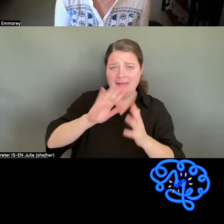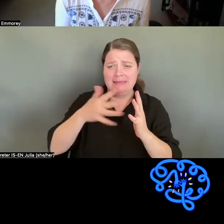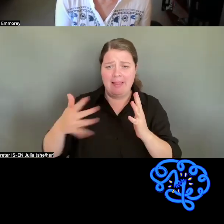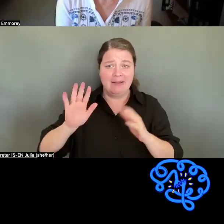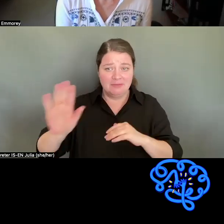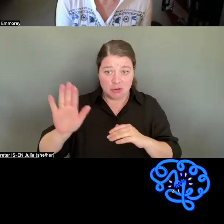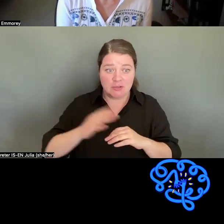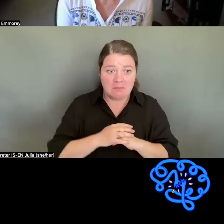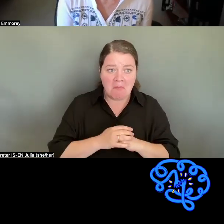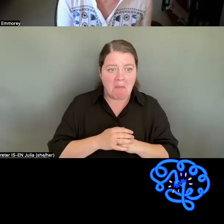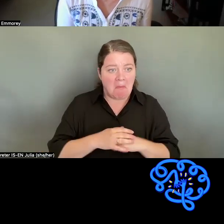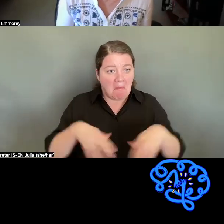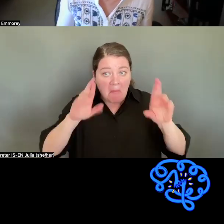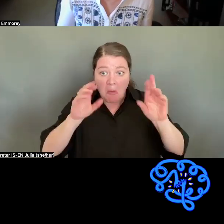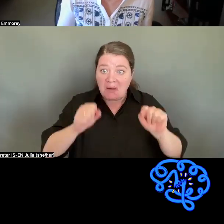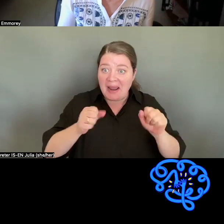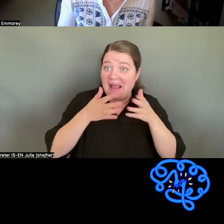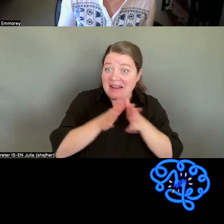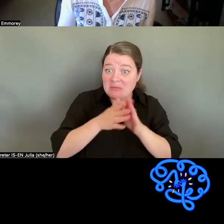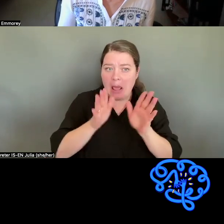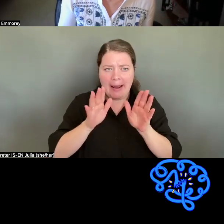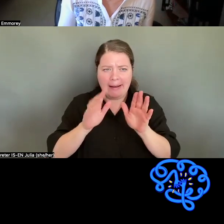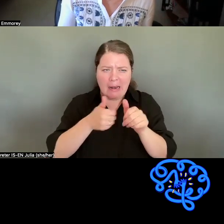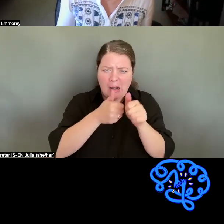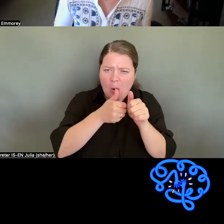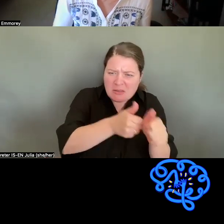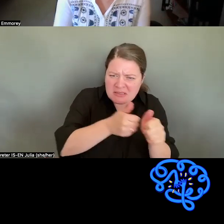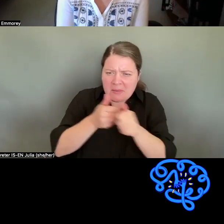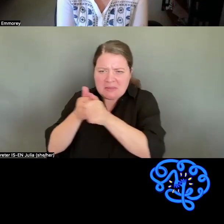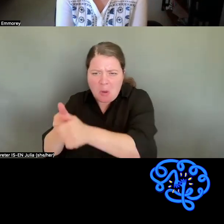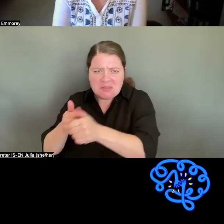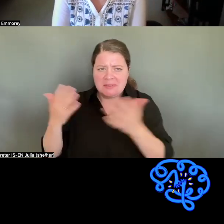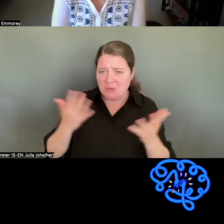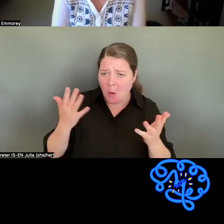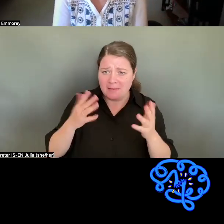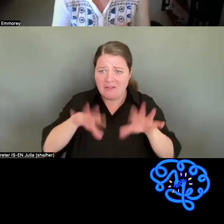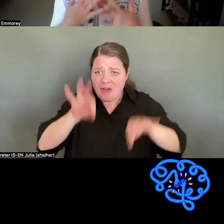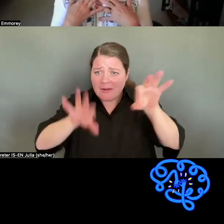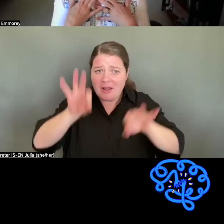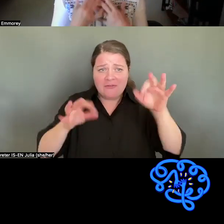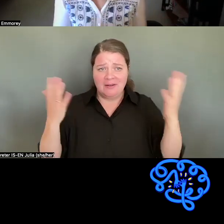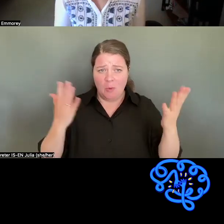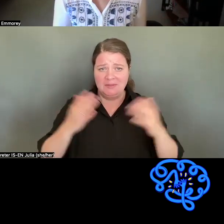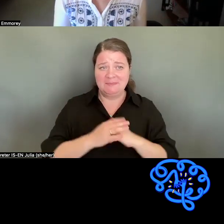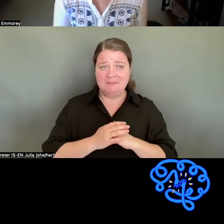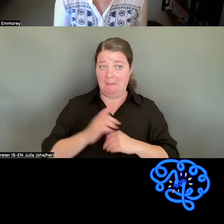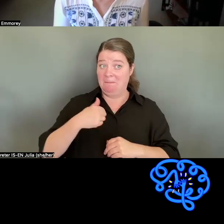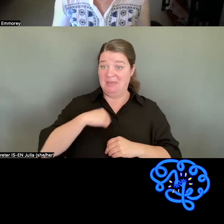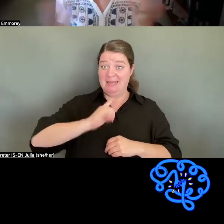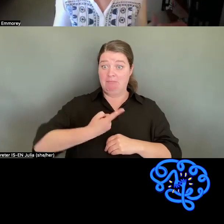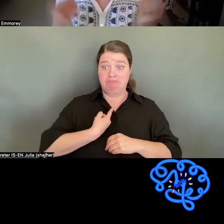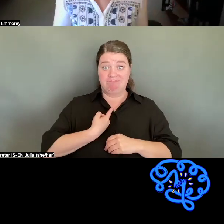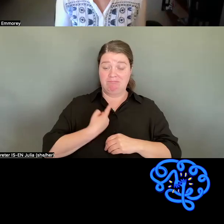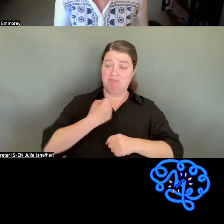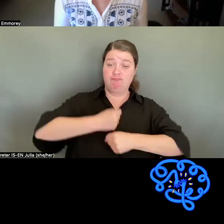consequences or non-consequences of iconicity. So the work I'm going to tell you about today is not just me alone. I work with